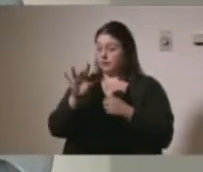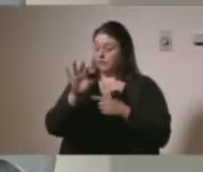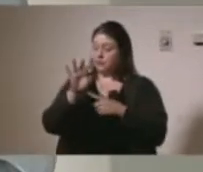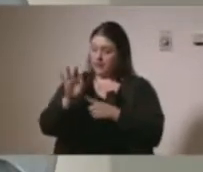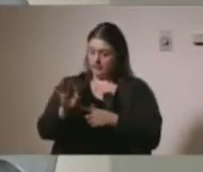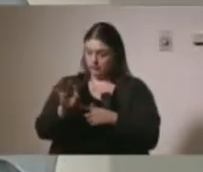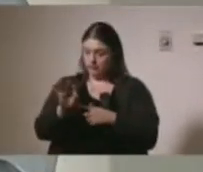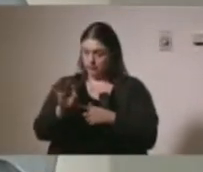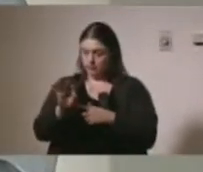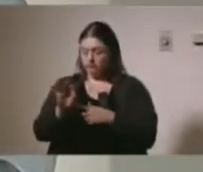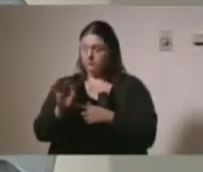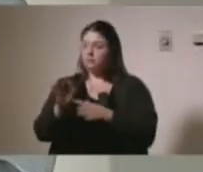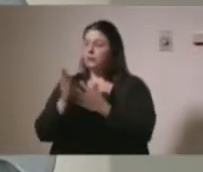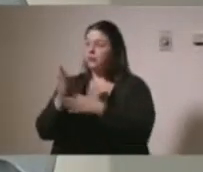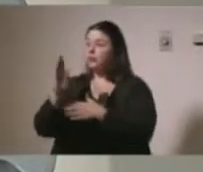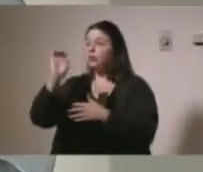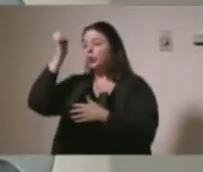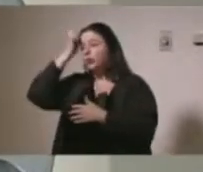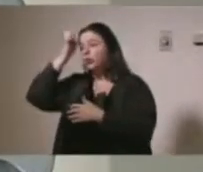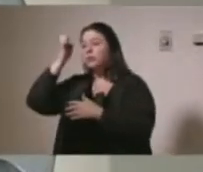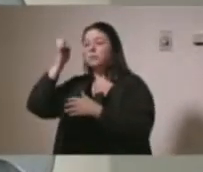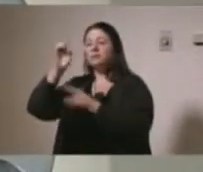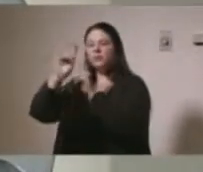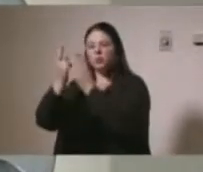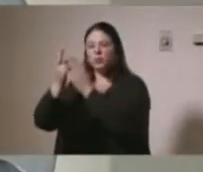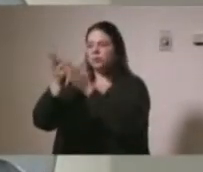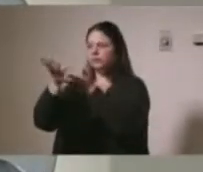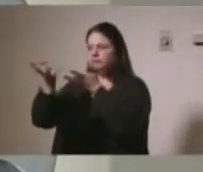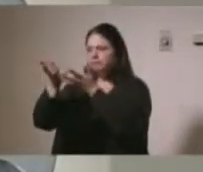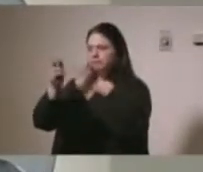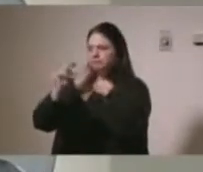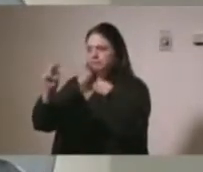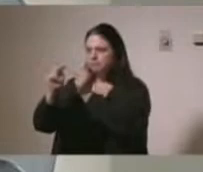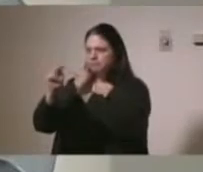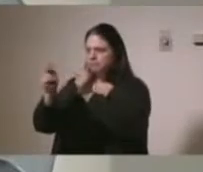through European Union negotiations,